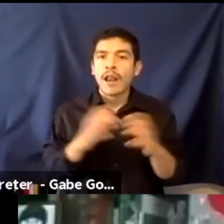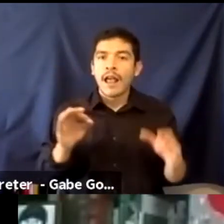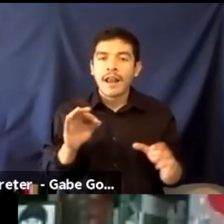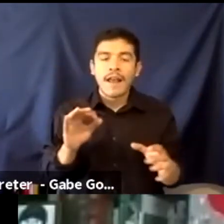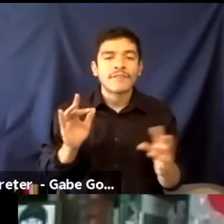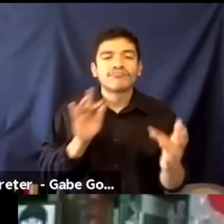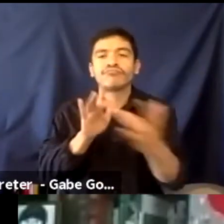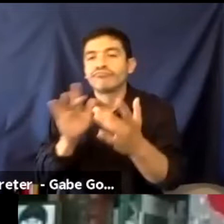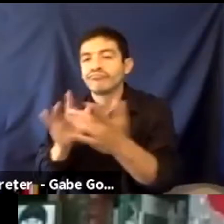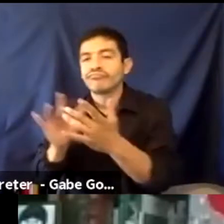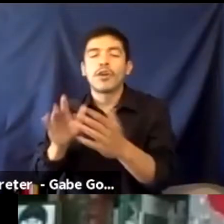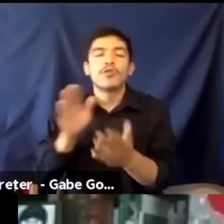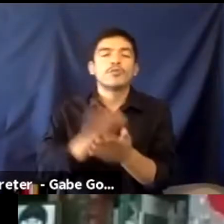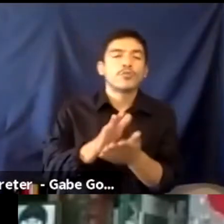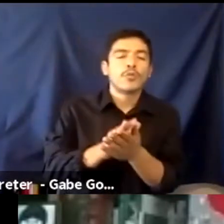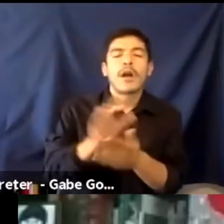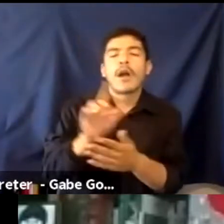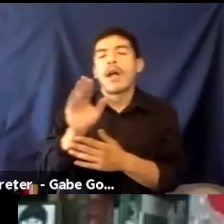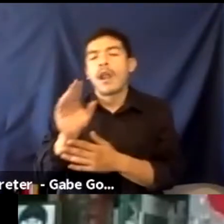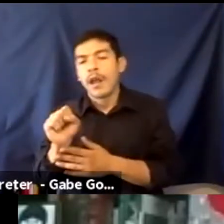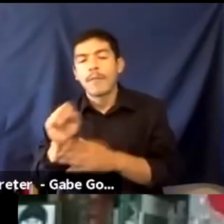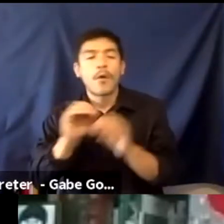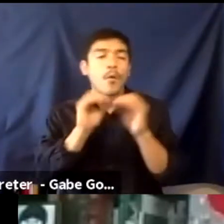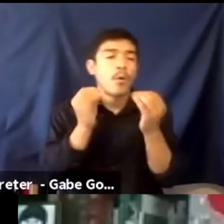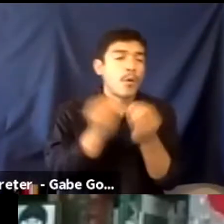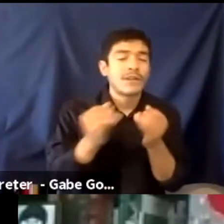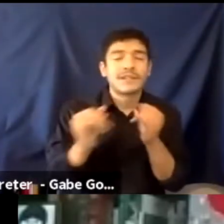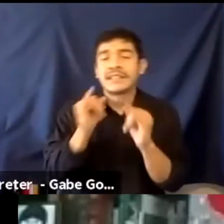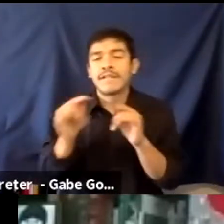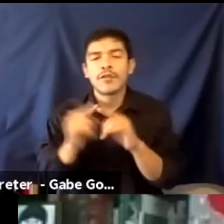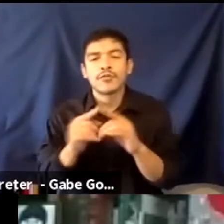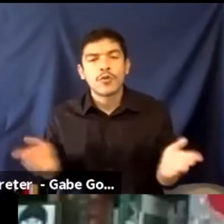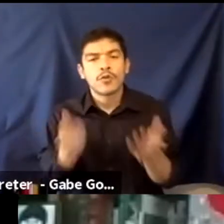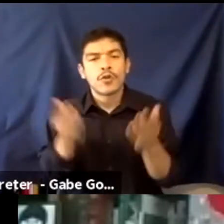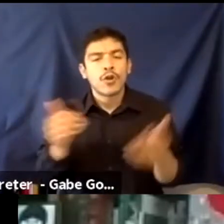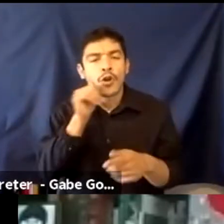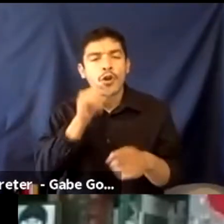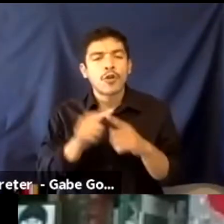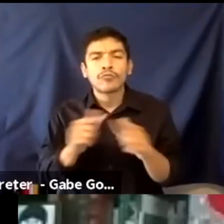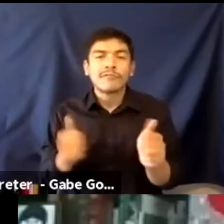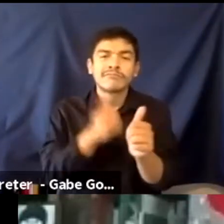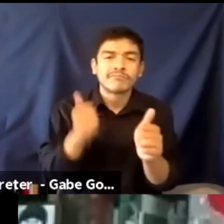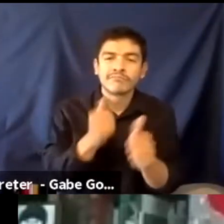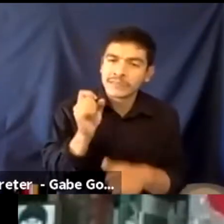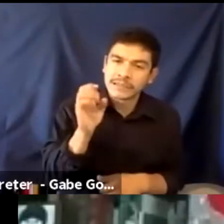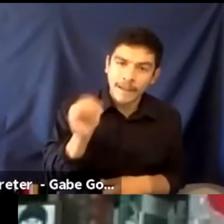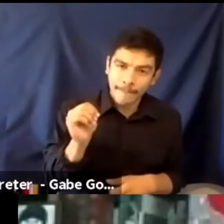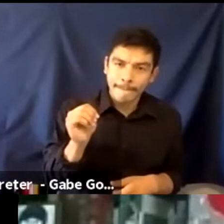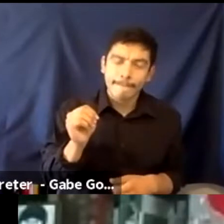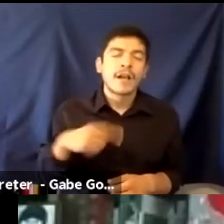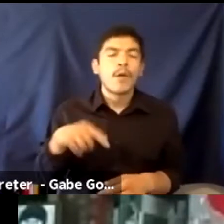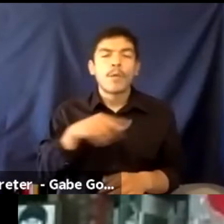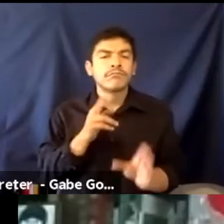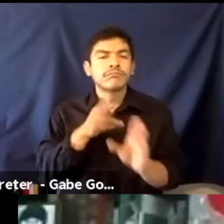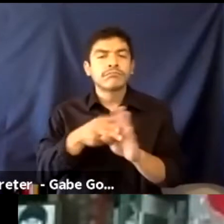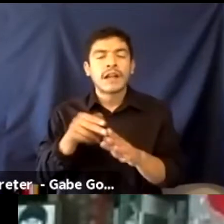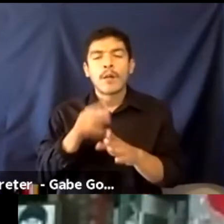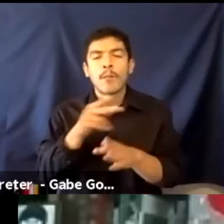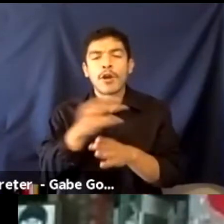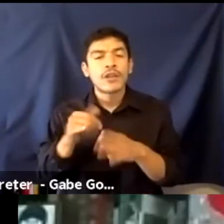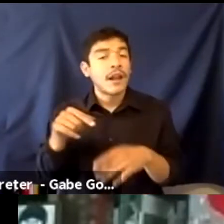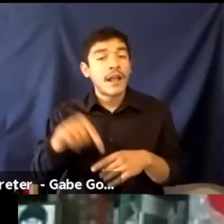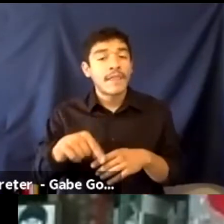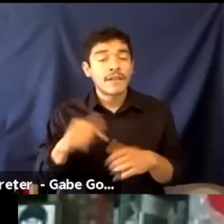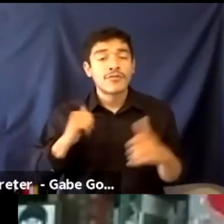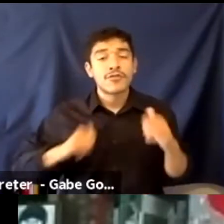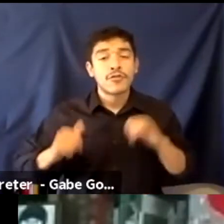schools, clubs, organizations, interviews to encourage girls to pursue STEM. We participate in projects like this show to fulfill